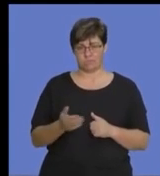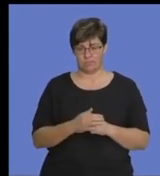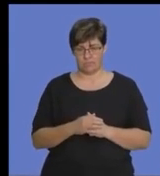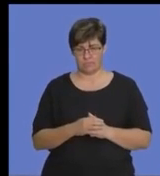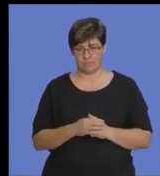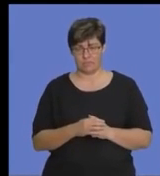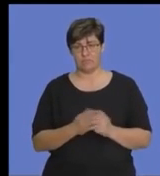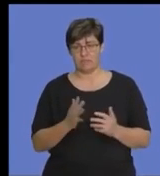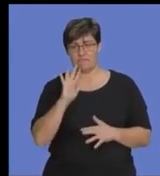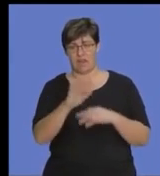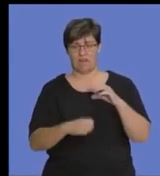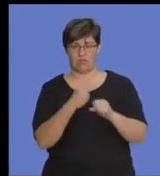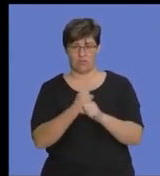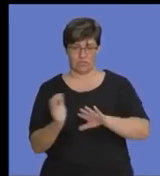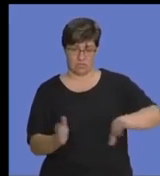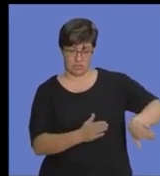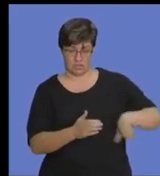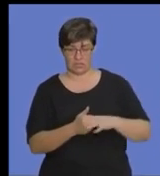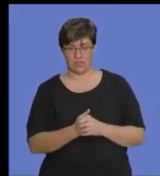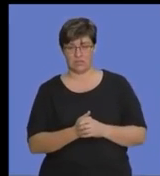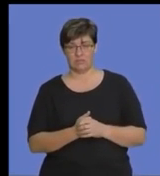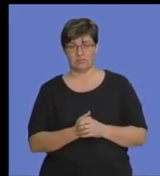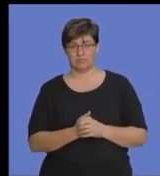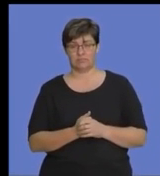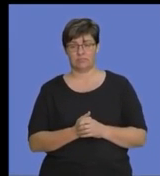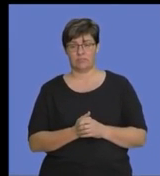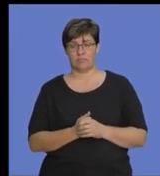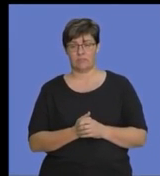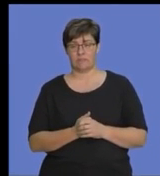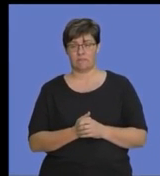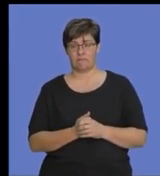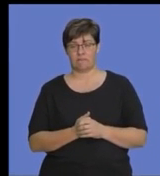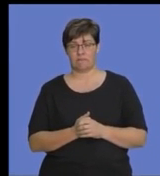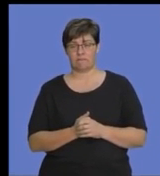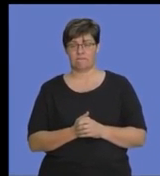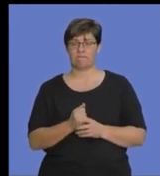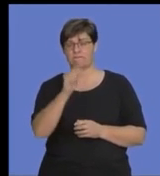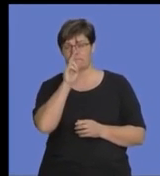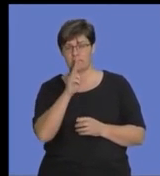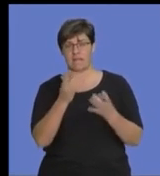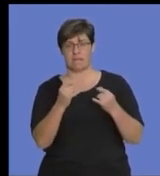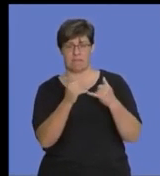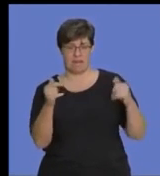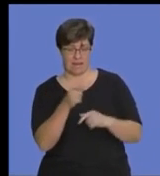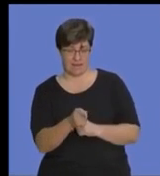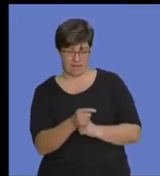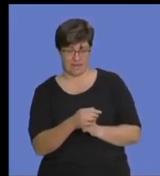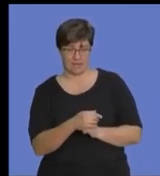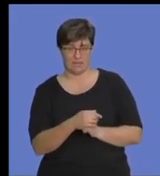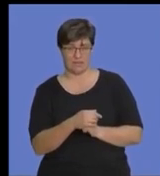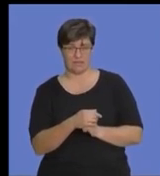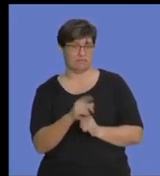her account after 5 years, right? So if we look at this from a number